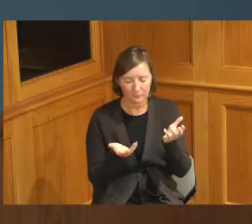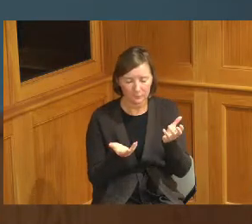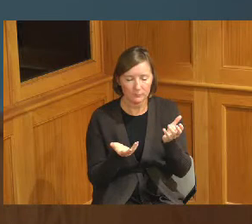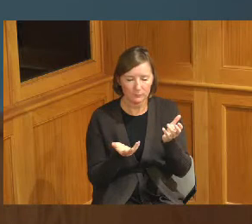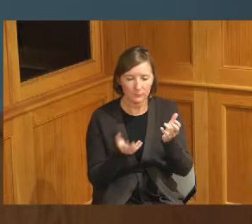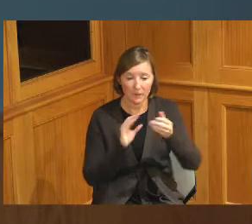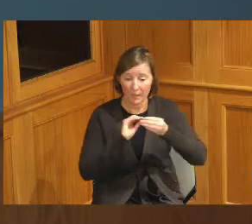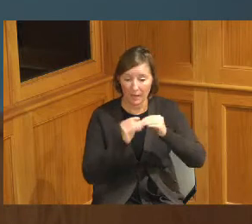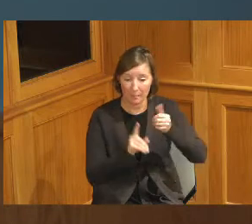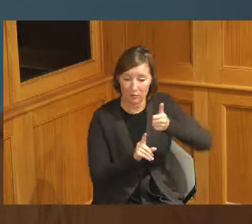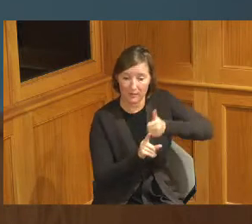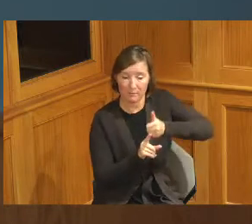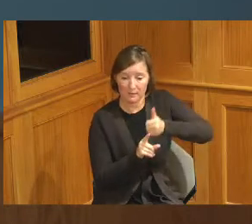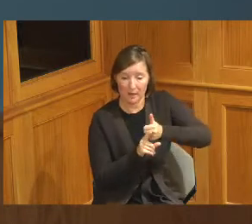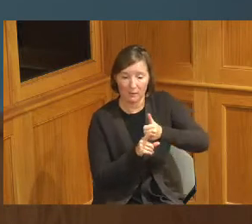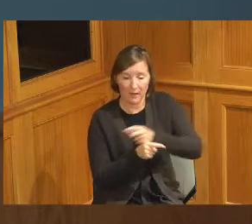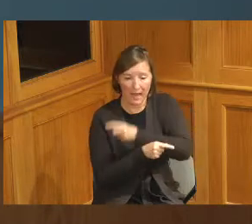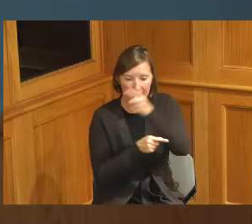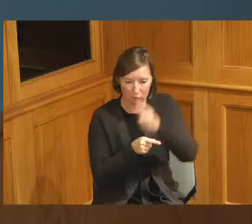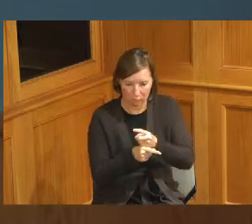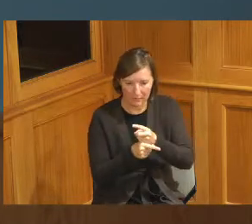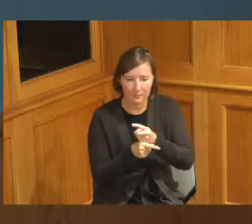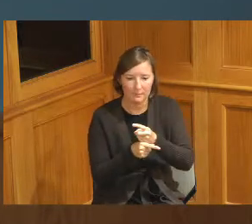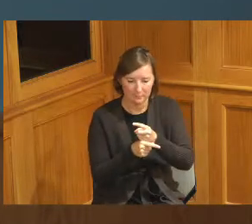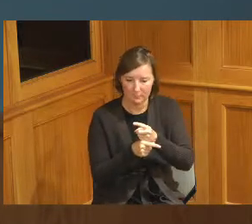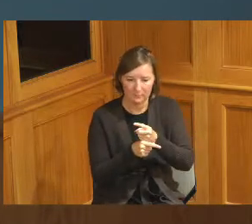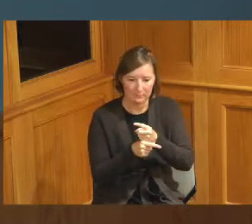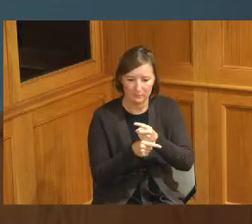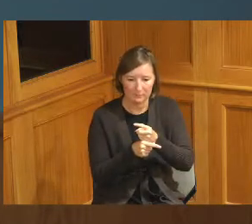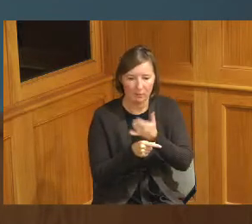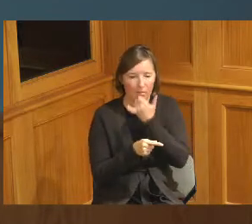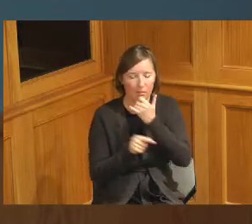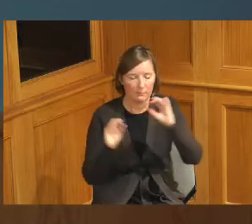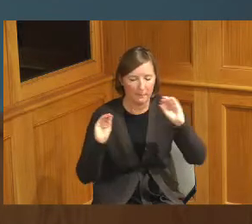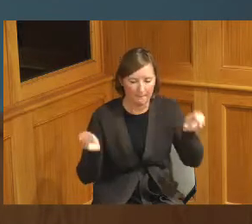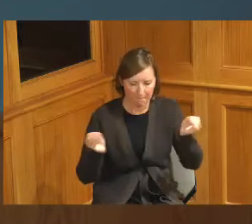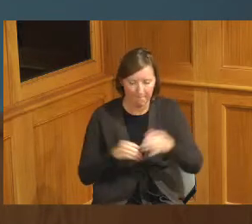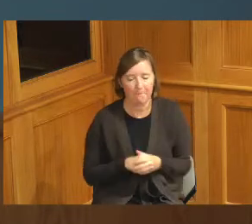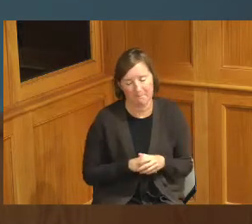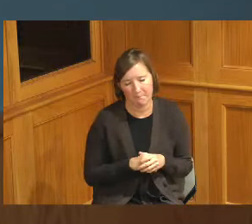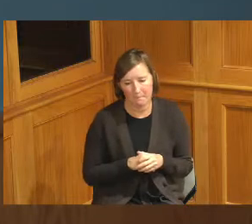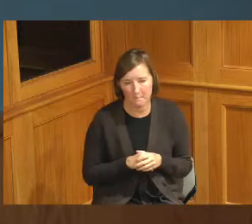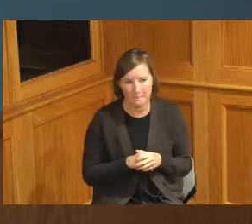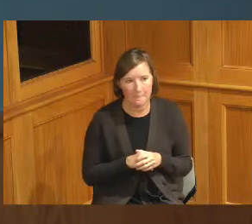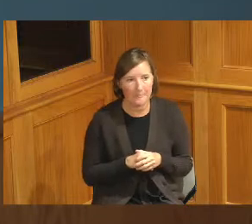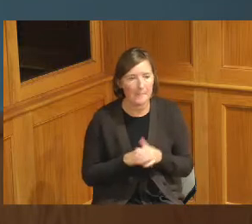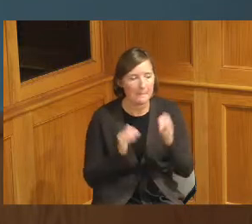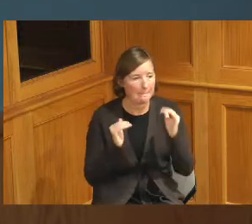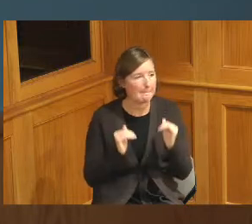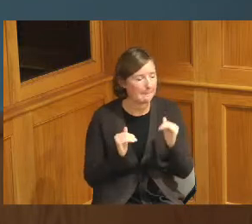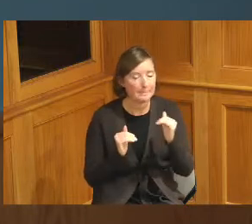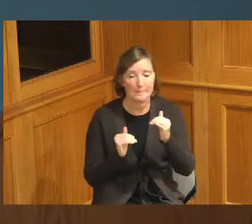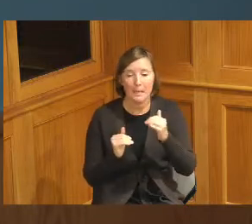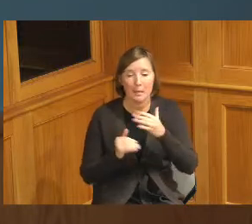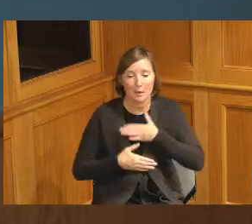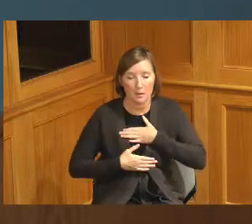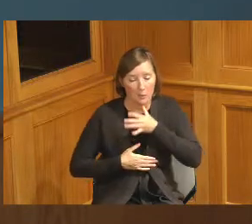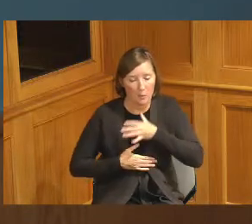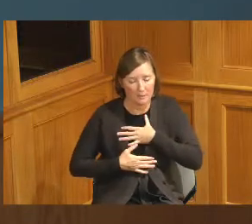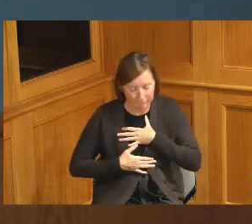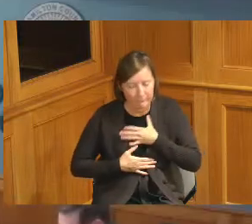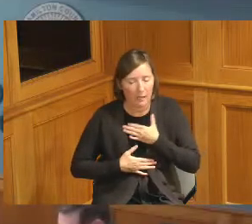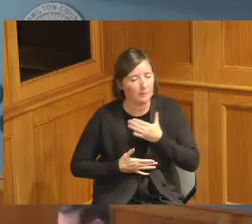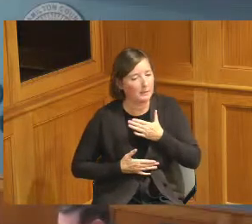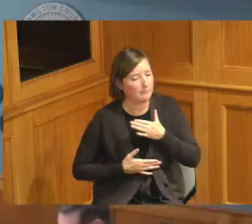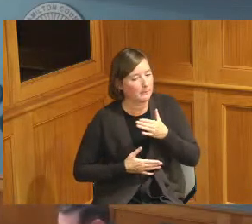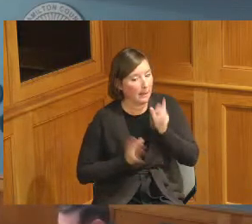those numbers are accurate. And if they are, I have no problem with it. I'll be sure to check on those. Thank you. Thanks. If I